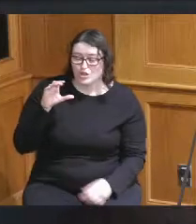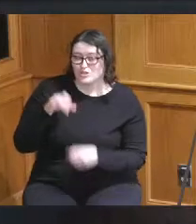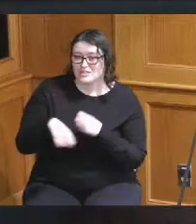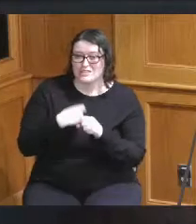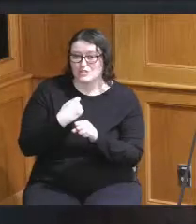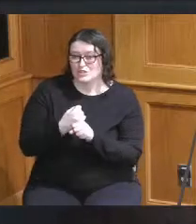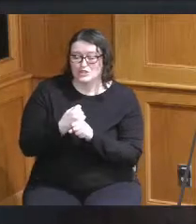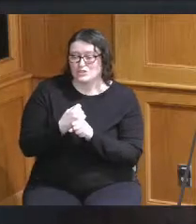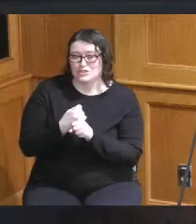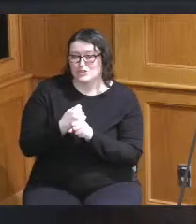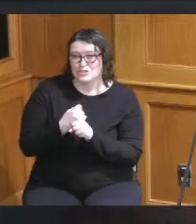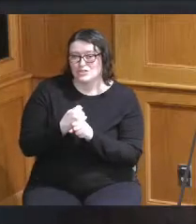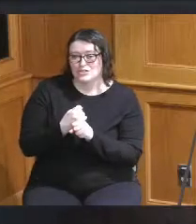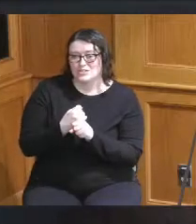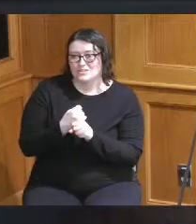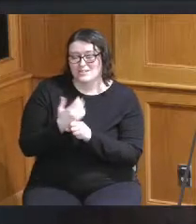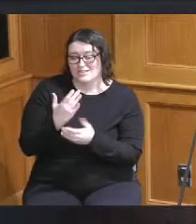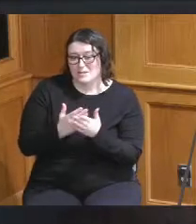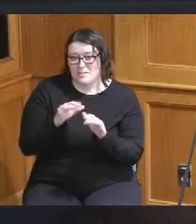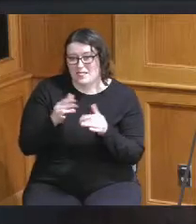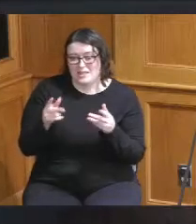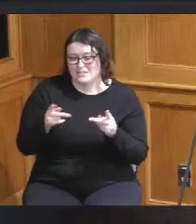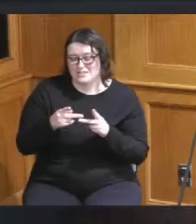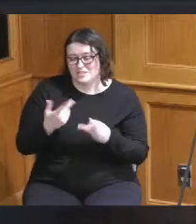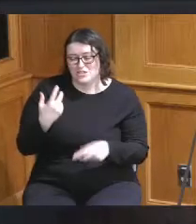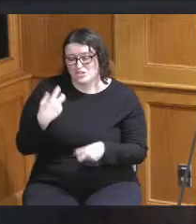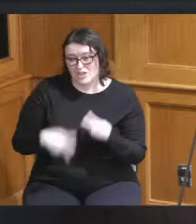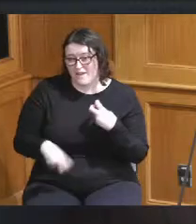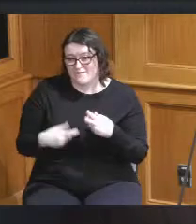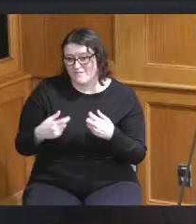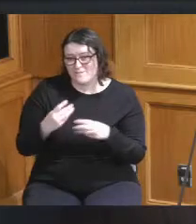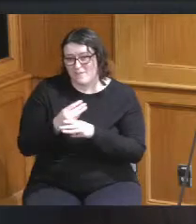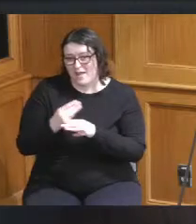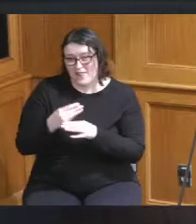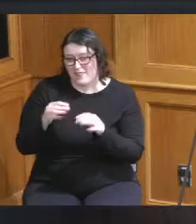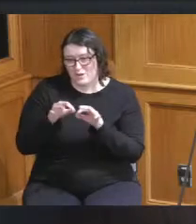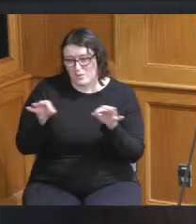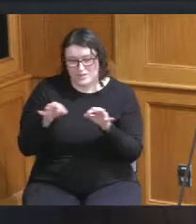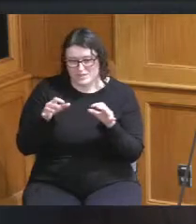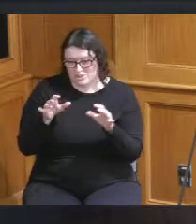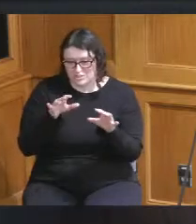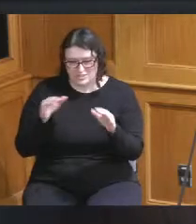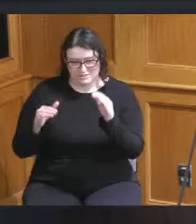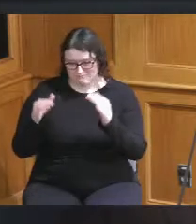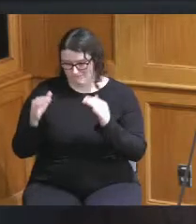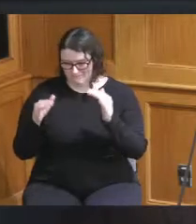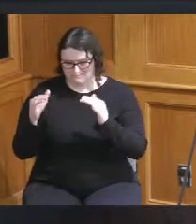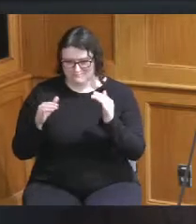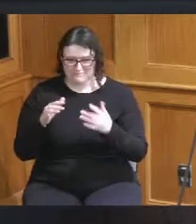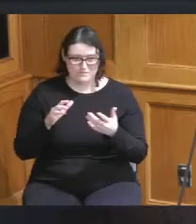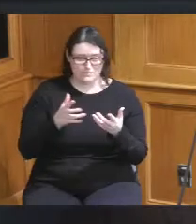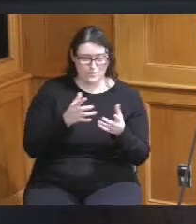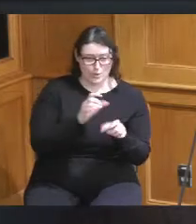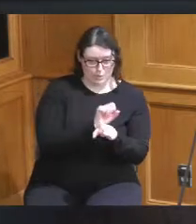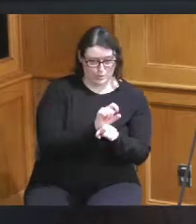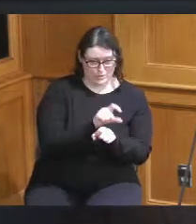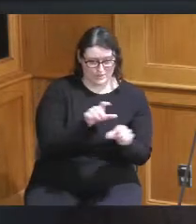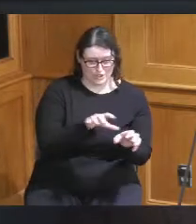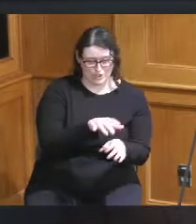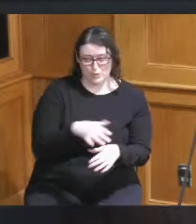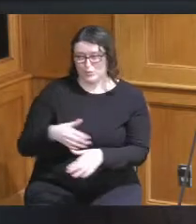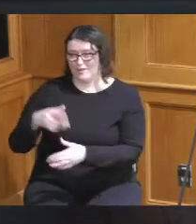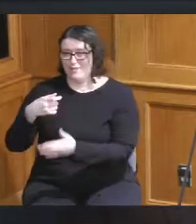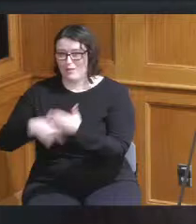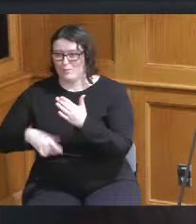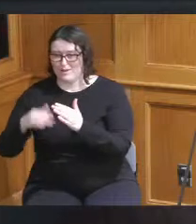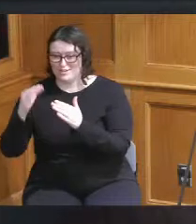just a challenging math equation when you think about trying to do the work that we need to do and keeping the rates as low as possible. And that's what we're always trying to do, is keep